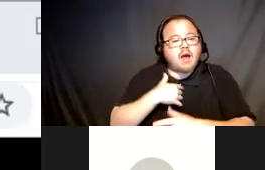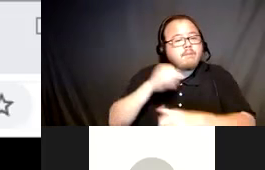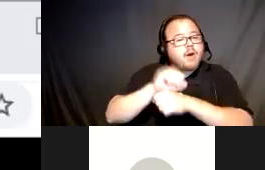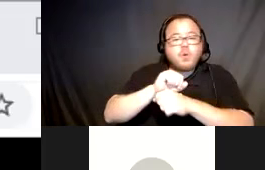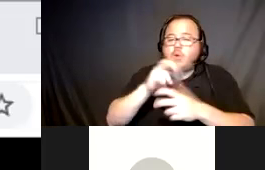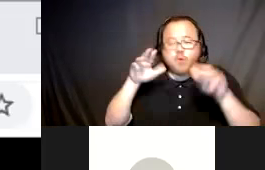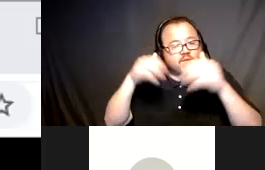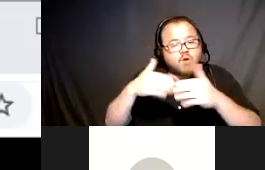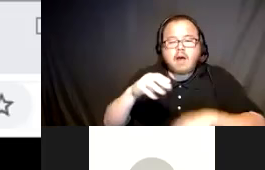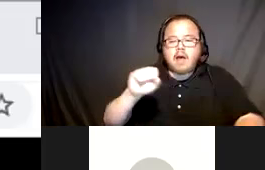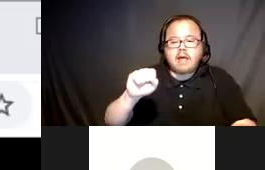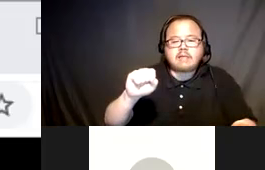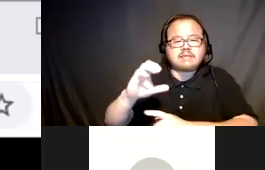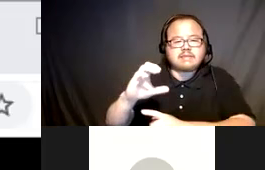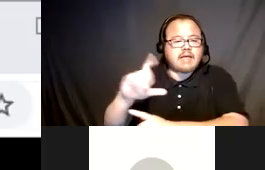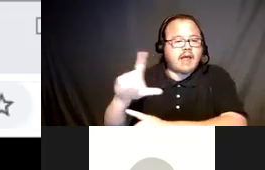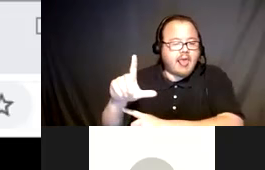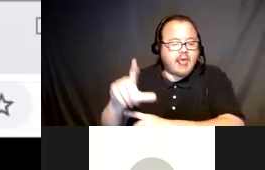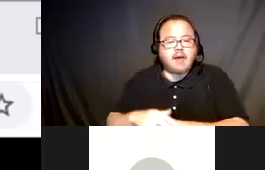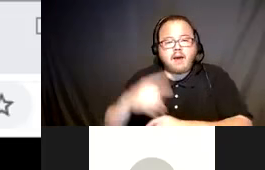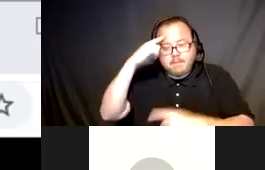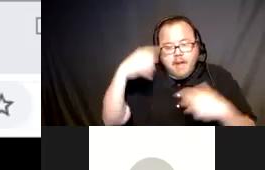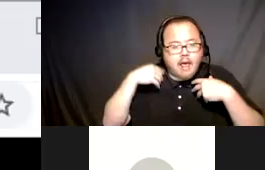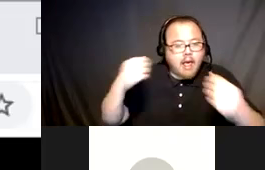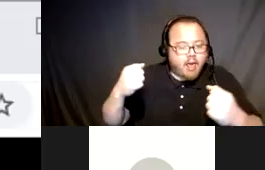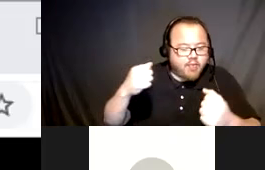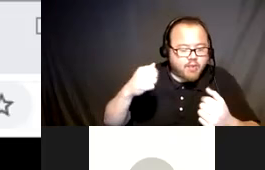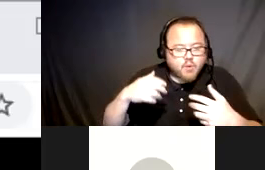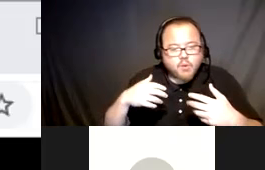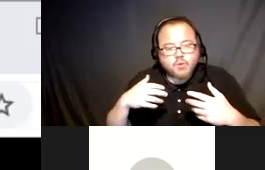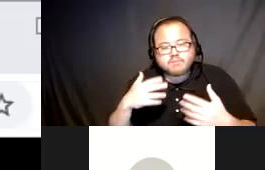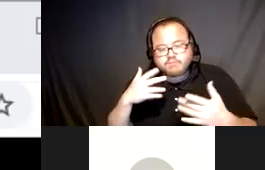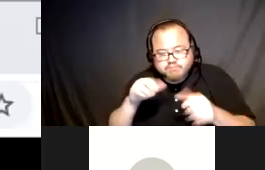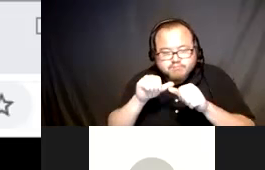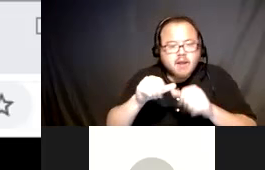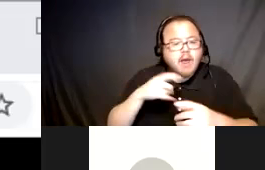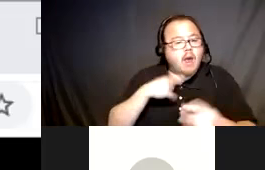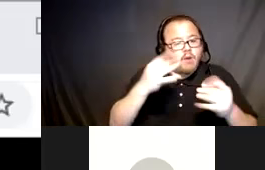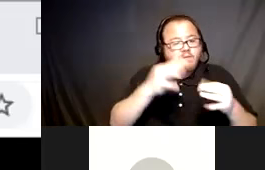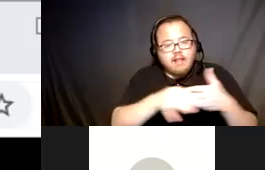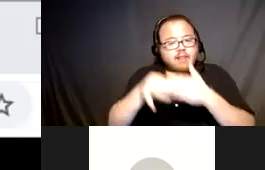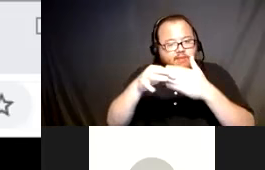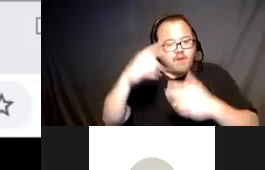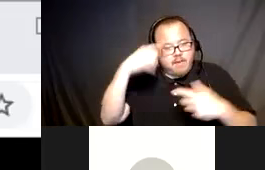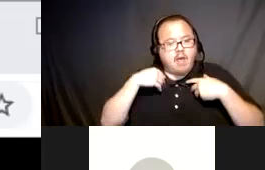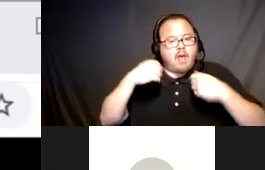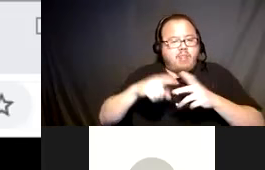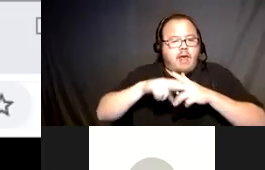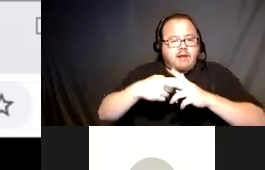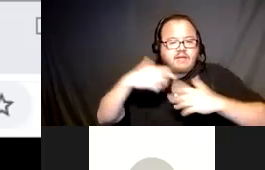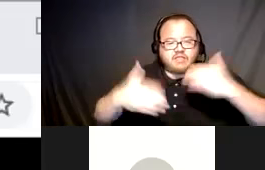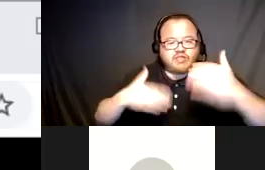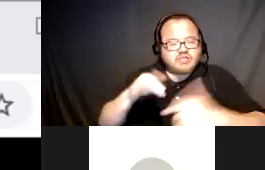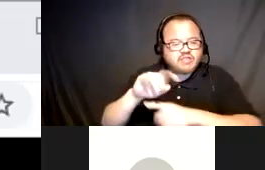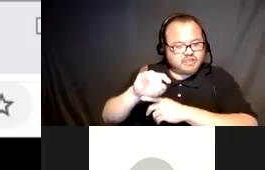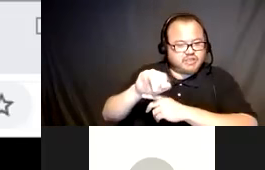around SEL, mental health and wellness, and I'm also one of the leads for our mental health initiative. So today we'd like to